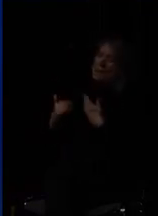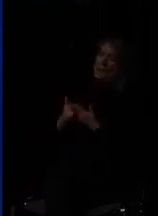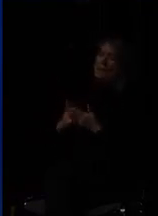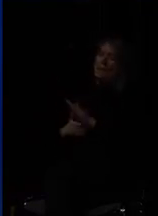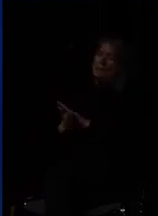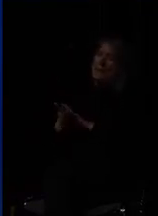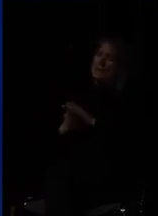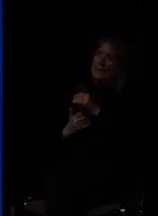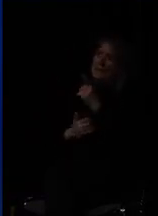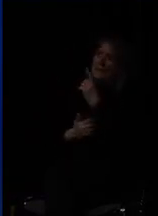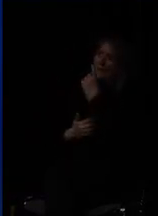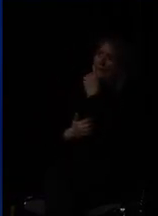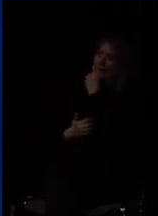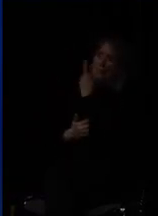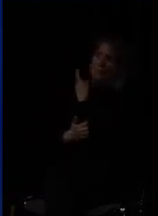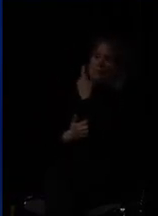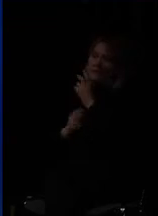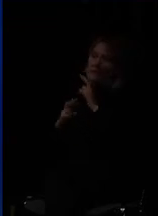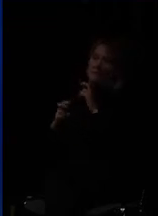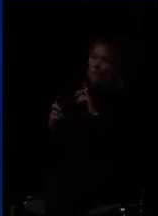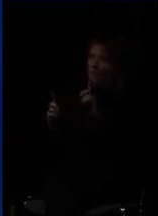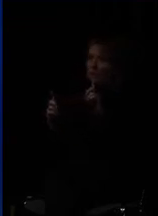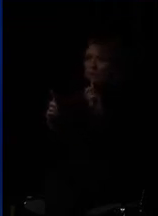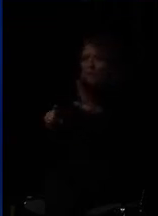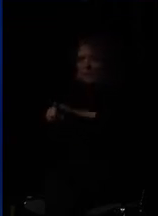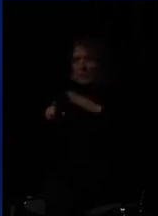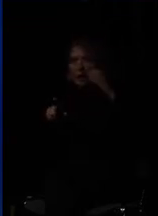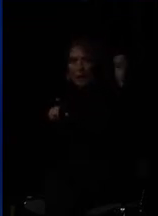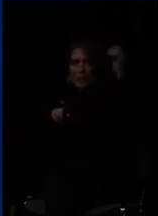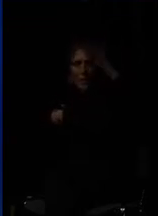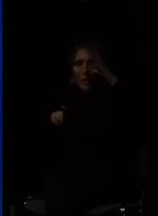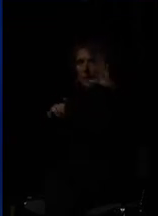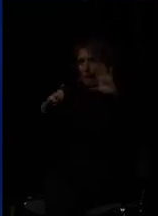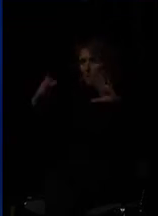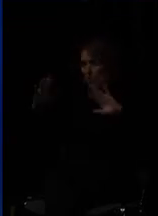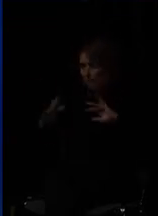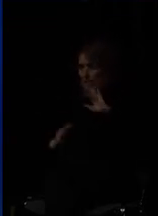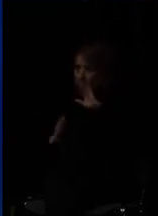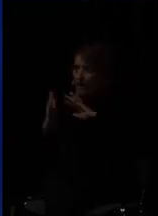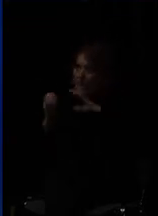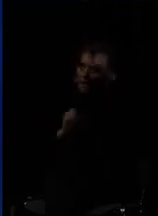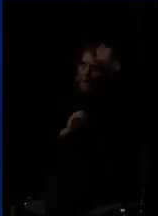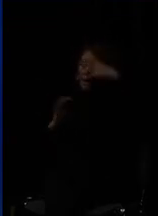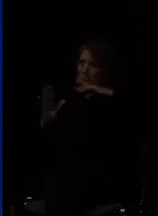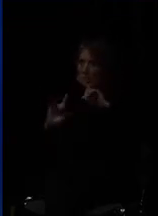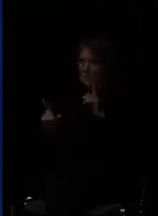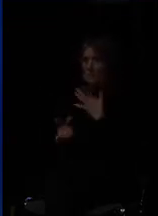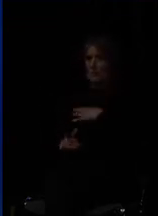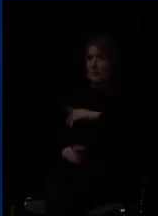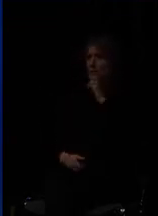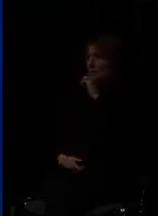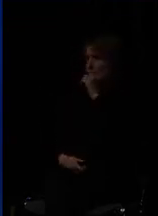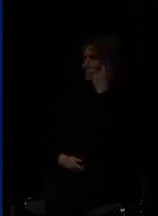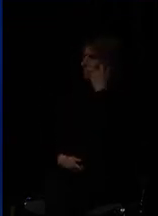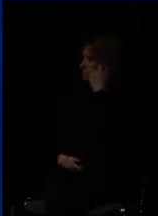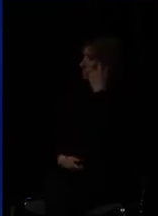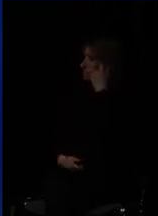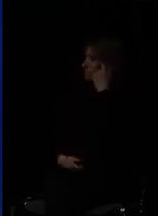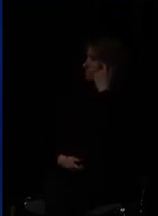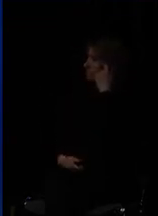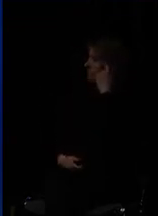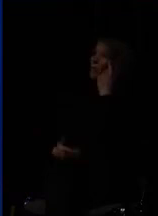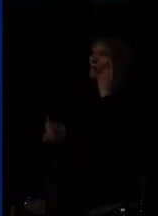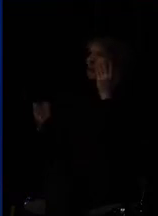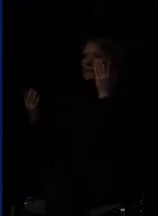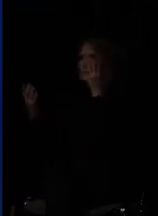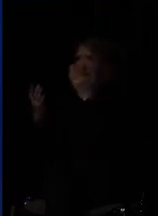even explore, time of day and how much firelight was going to be present, how much did we want to see, kind of the dusk in the